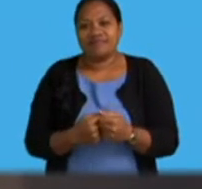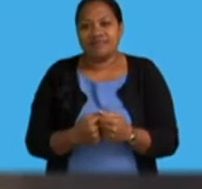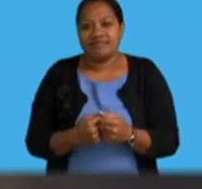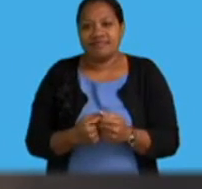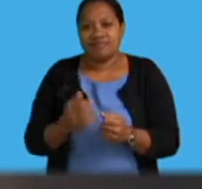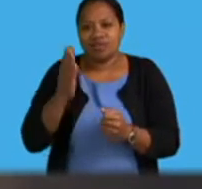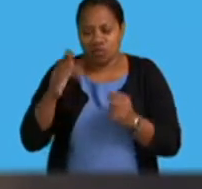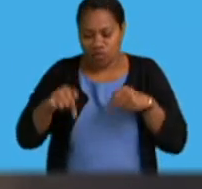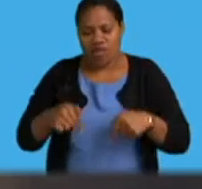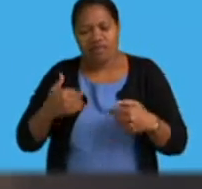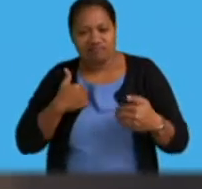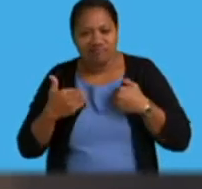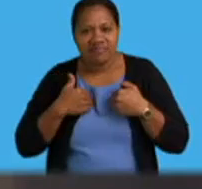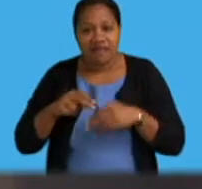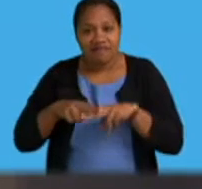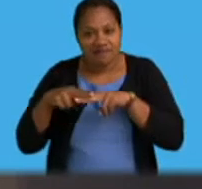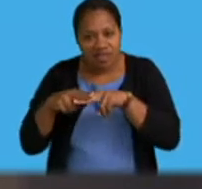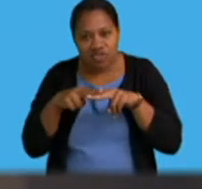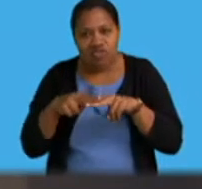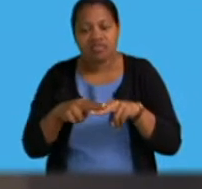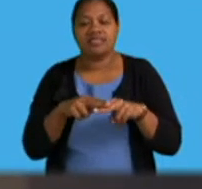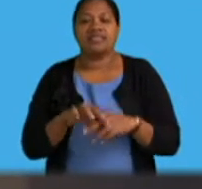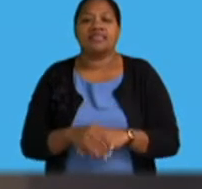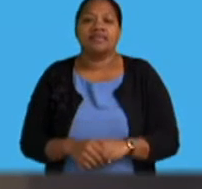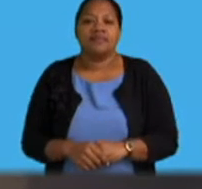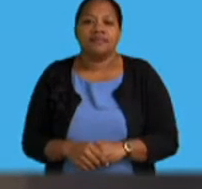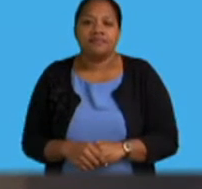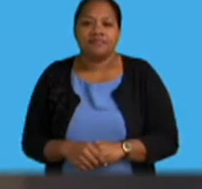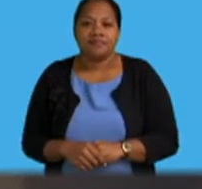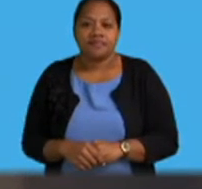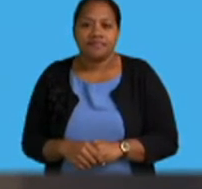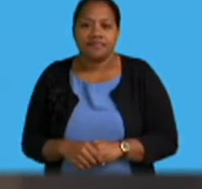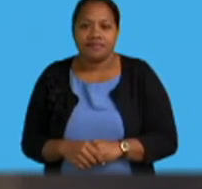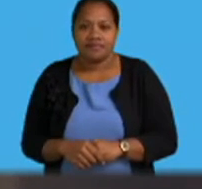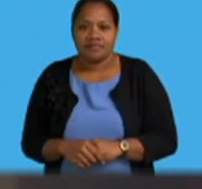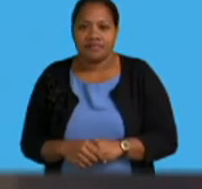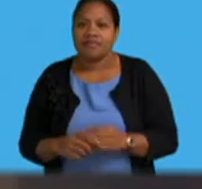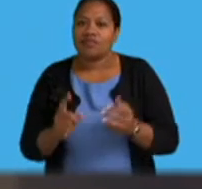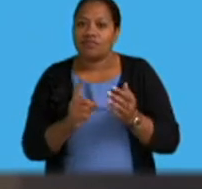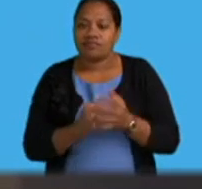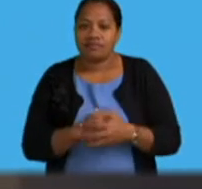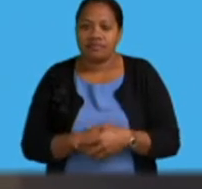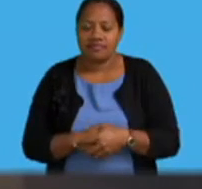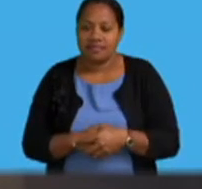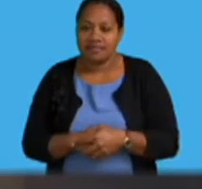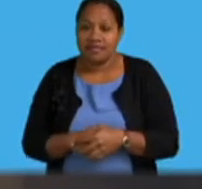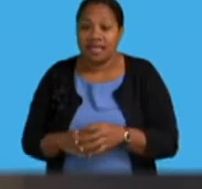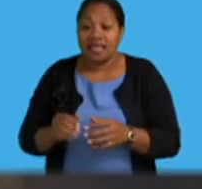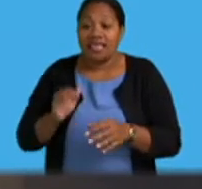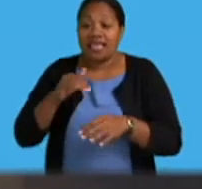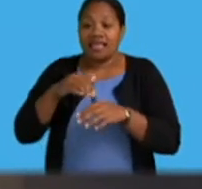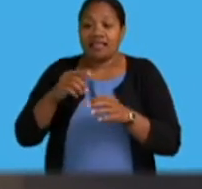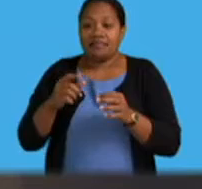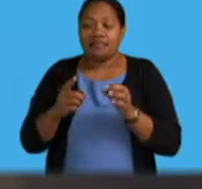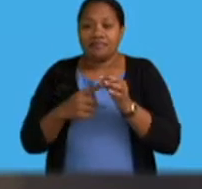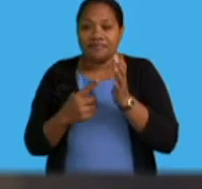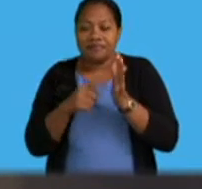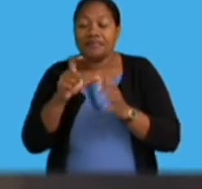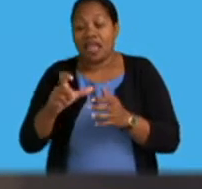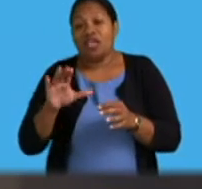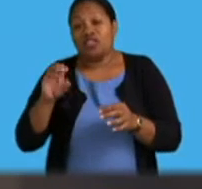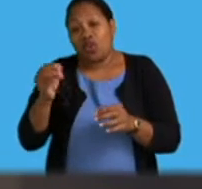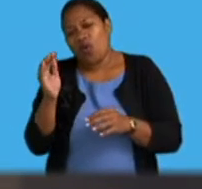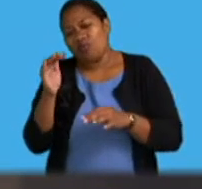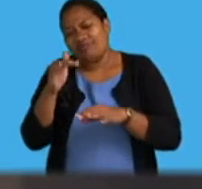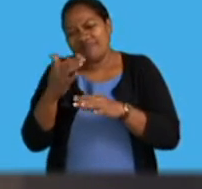the Pacific Theological College in NSSA. Over the years, Madam Speaker, when required, the RFMF